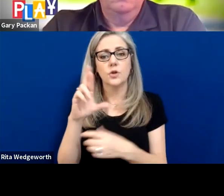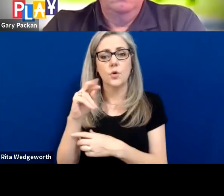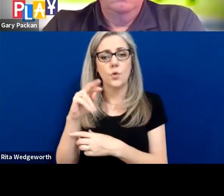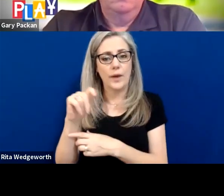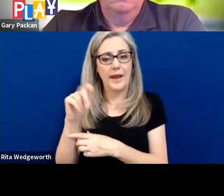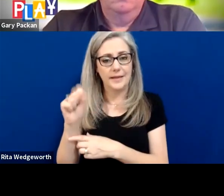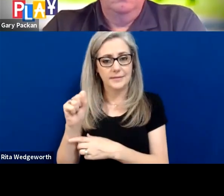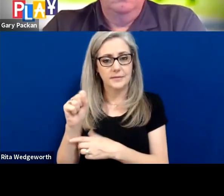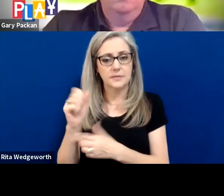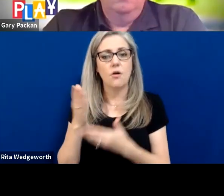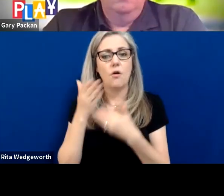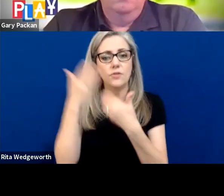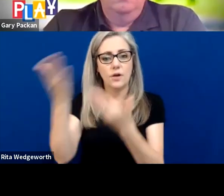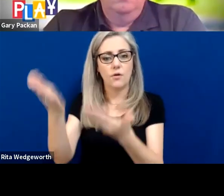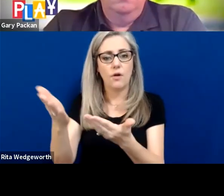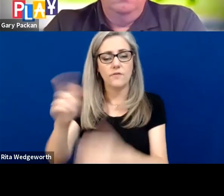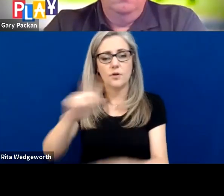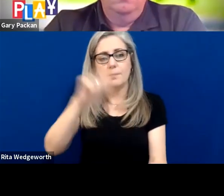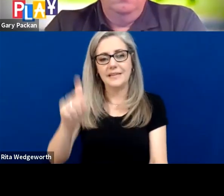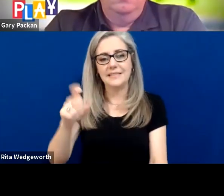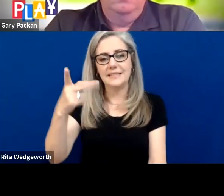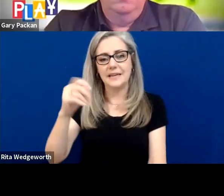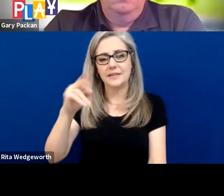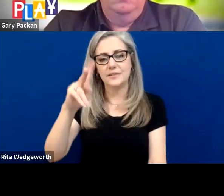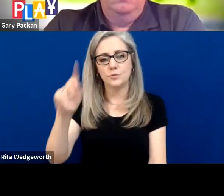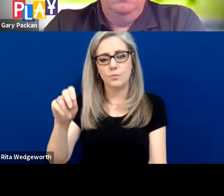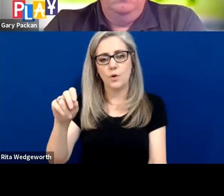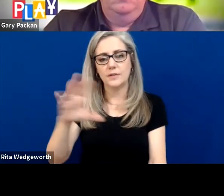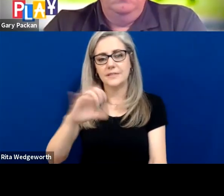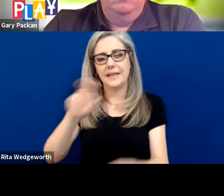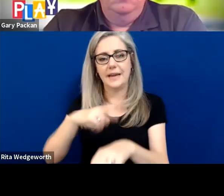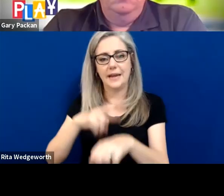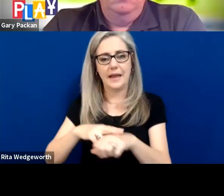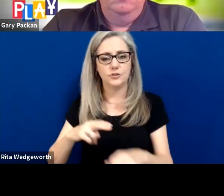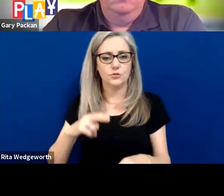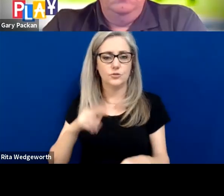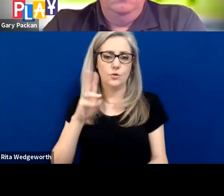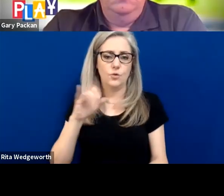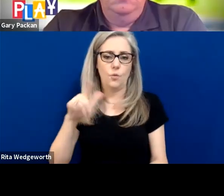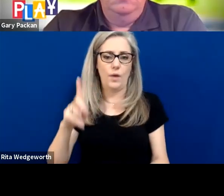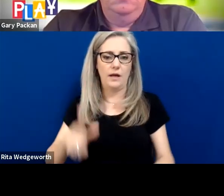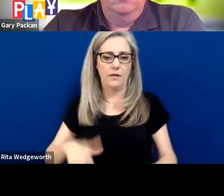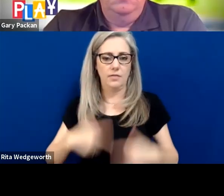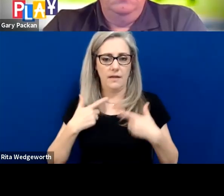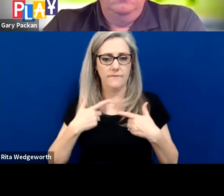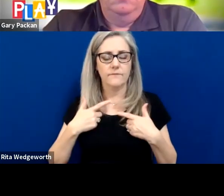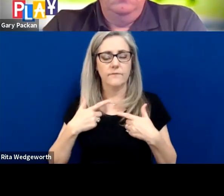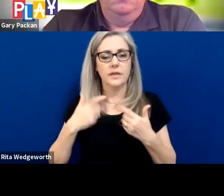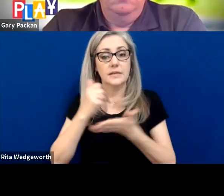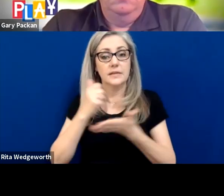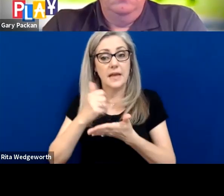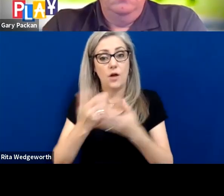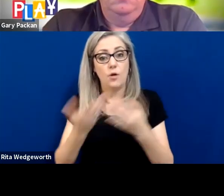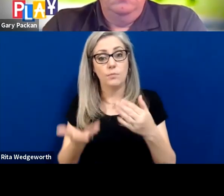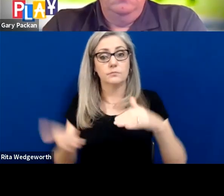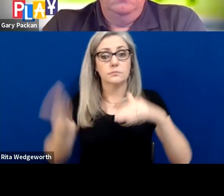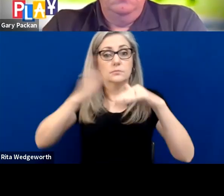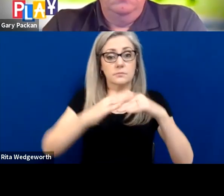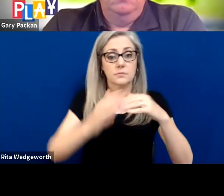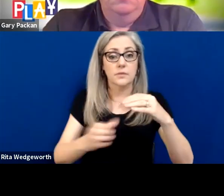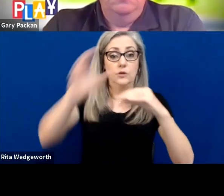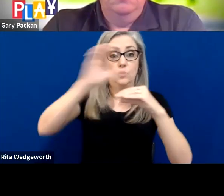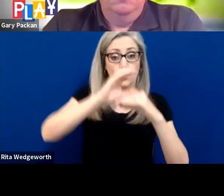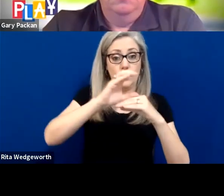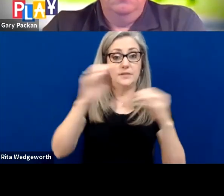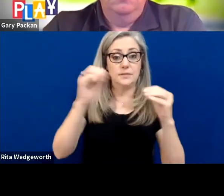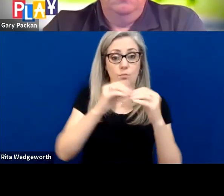and Wildlife and other national entities to help increase the dollar amount that we will be able to spend